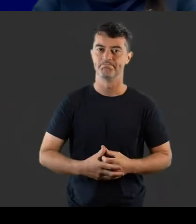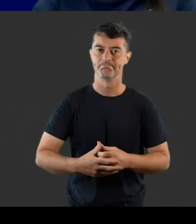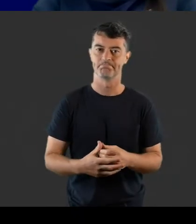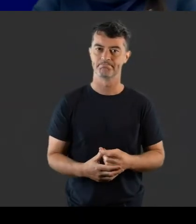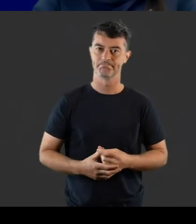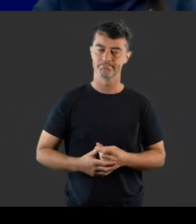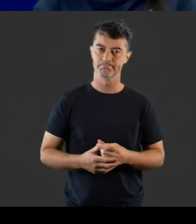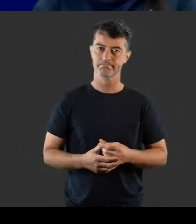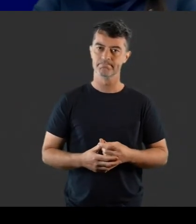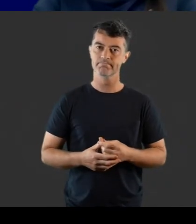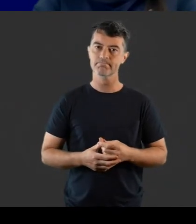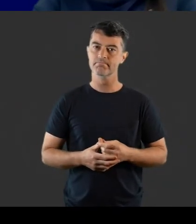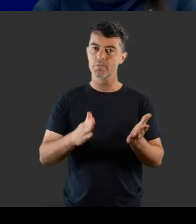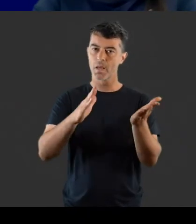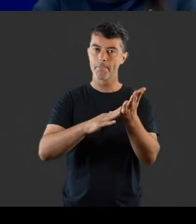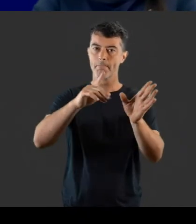contact lenses.